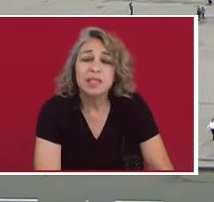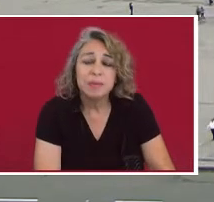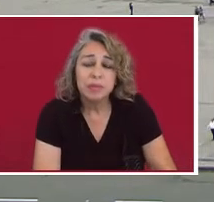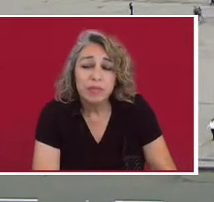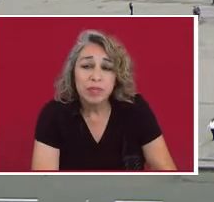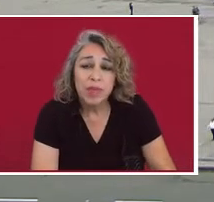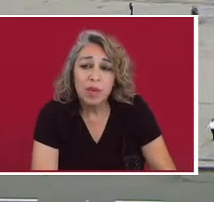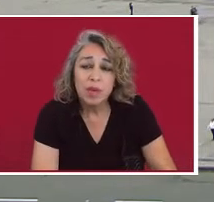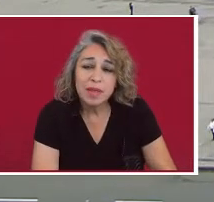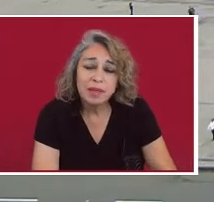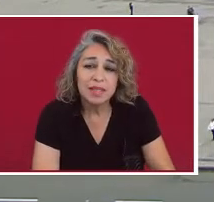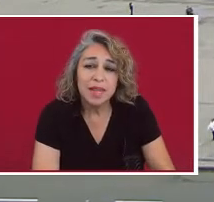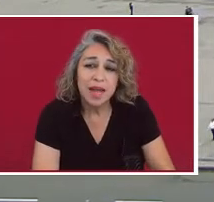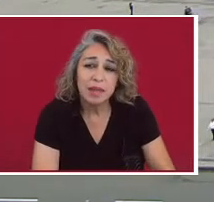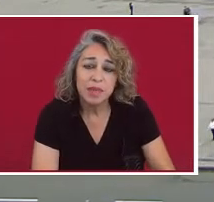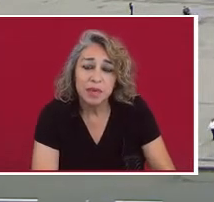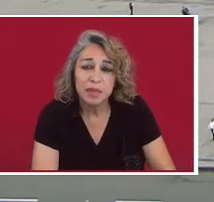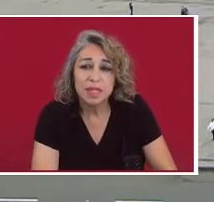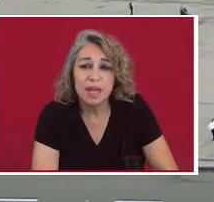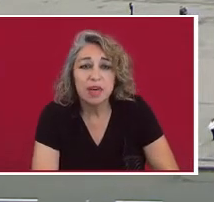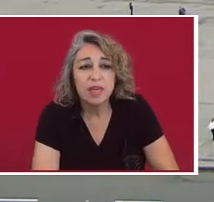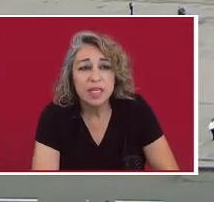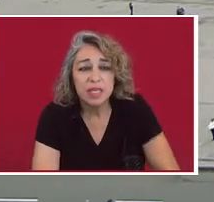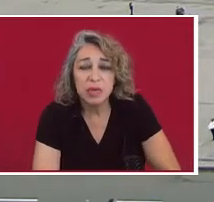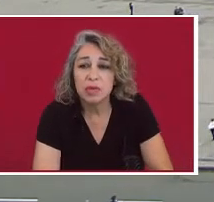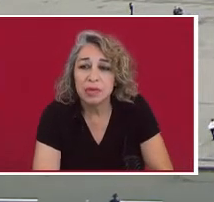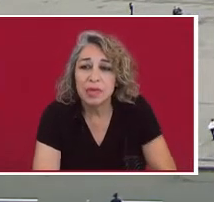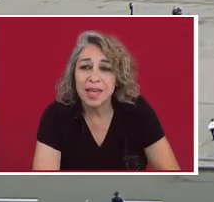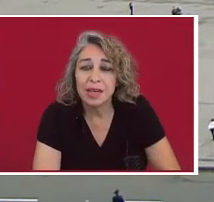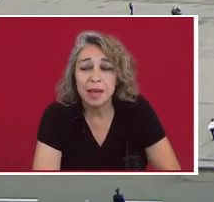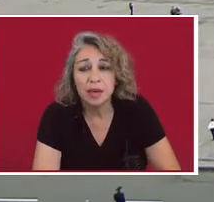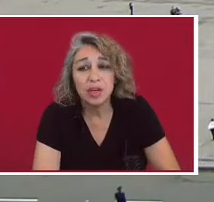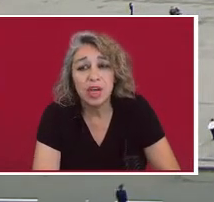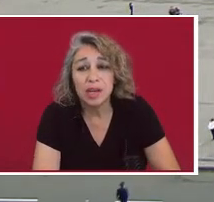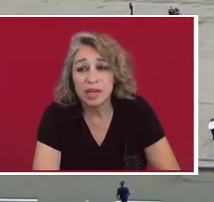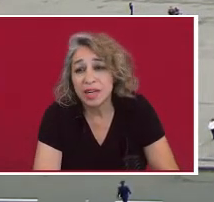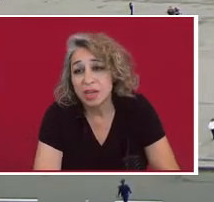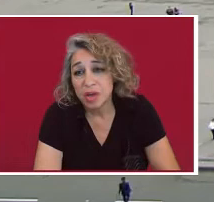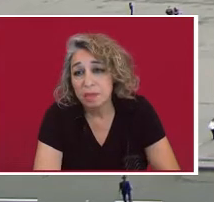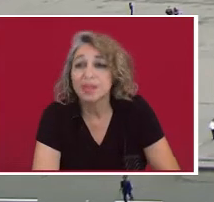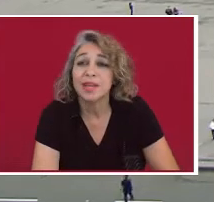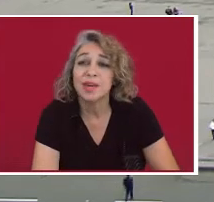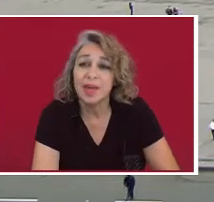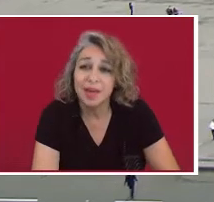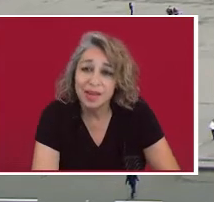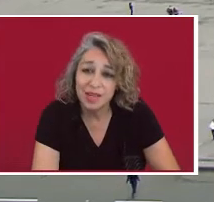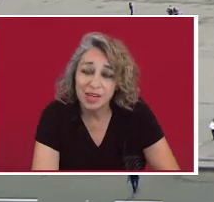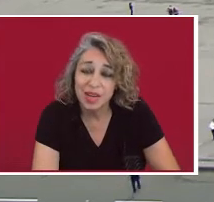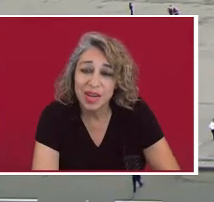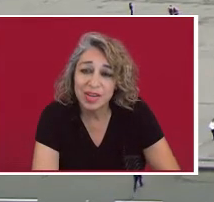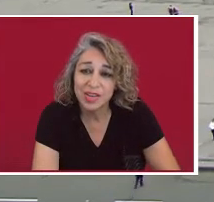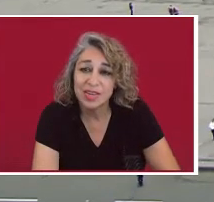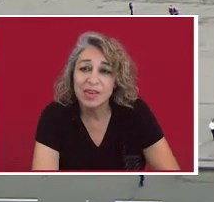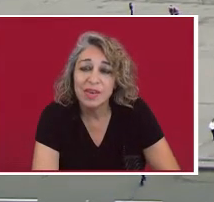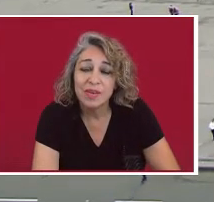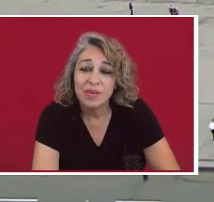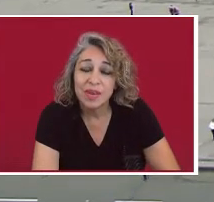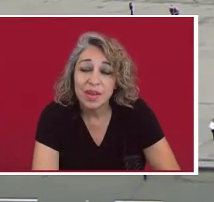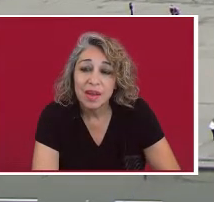because one of the things that happened was that all these youth that could not get a job because they could not get an